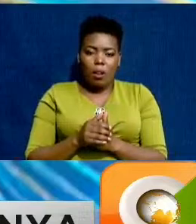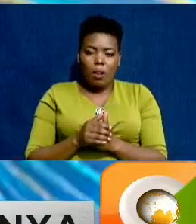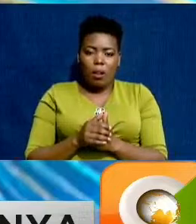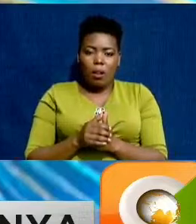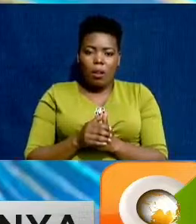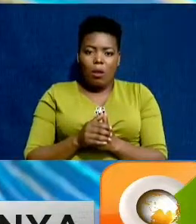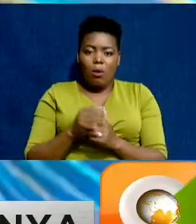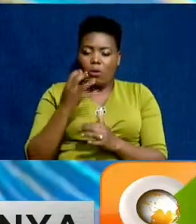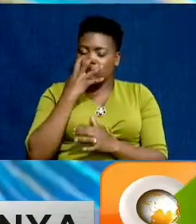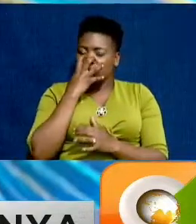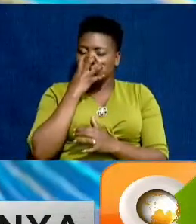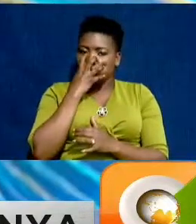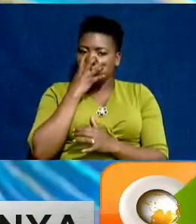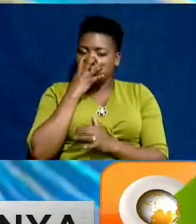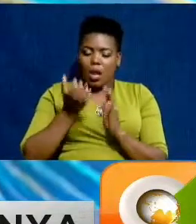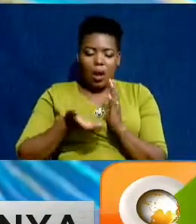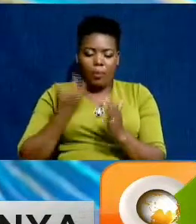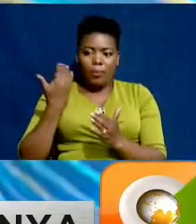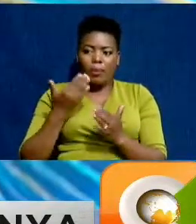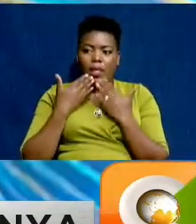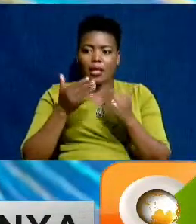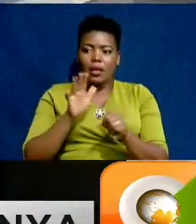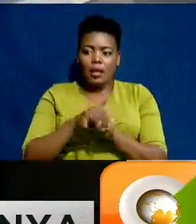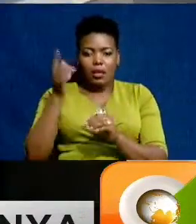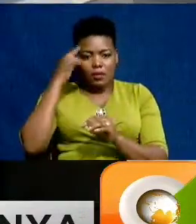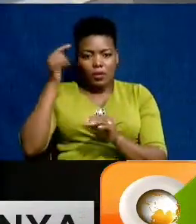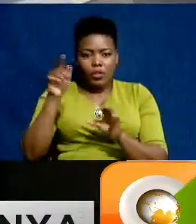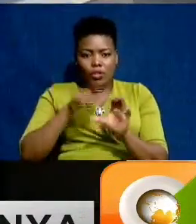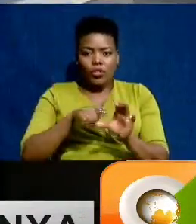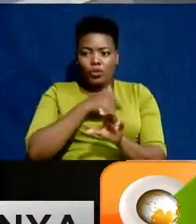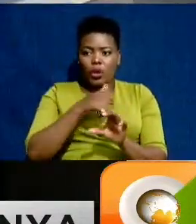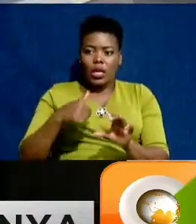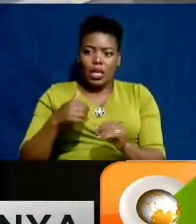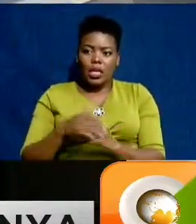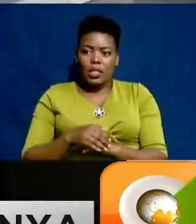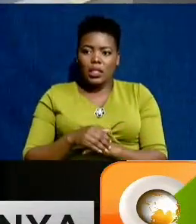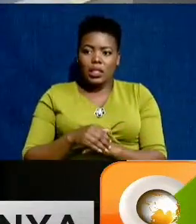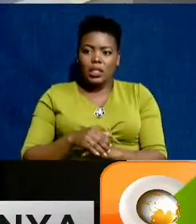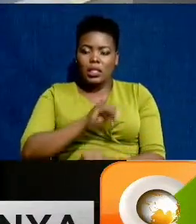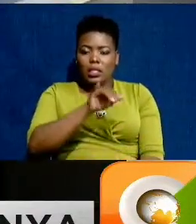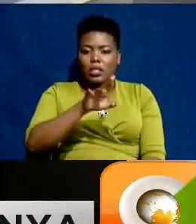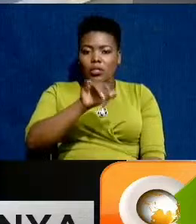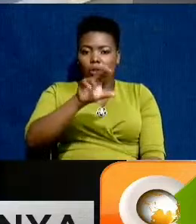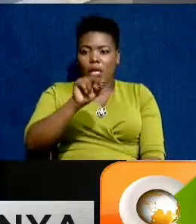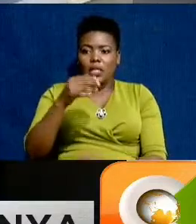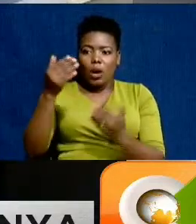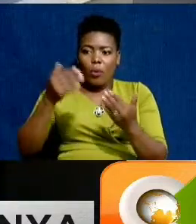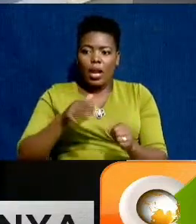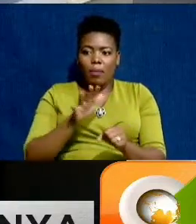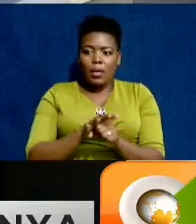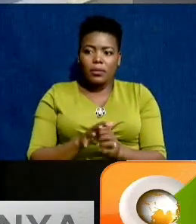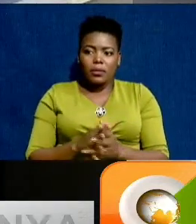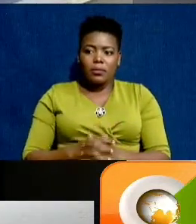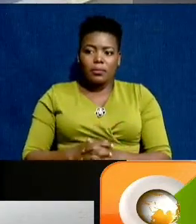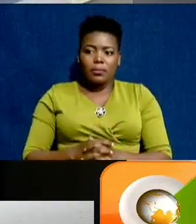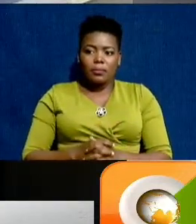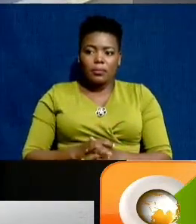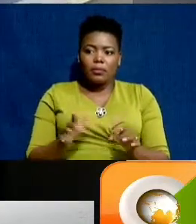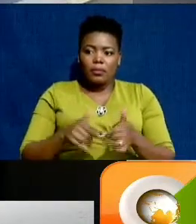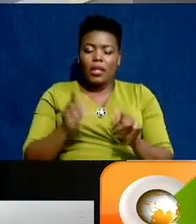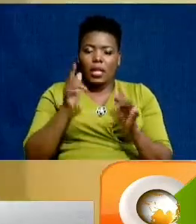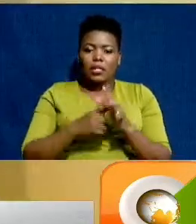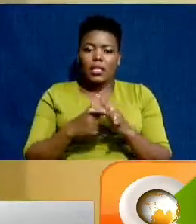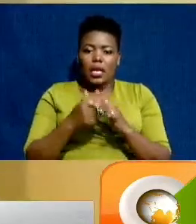life support in Kenya. Many thanks for joining us, Dr. Julius Kiboy. Thank you. Yeah, karibu sana. Let's